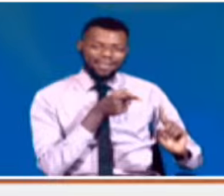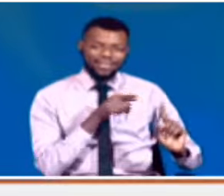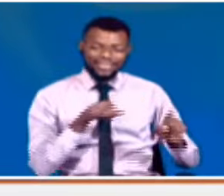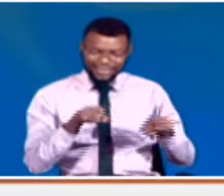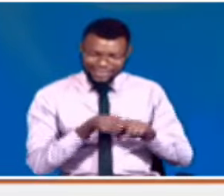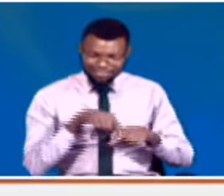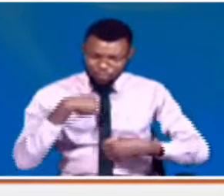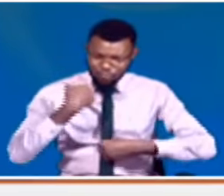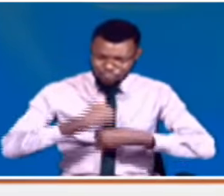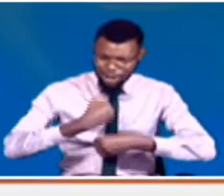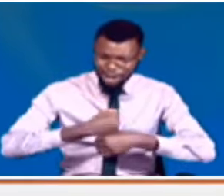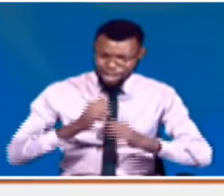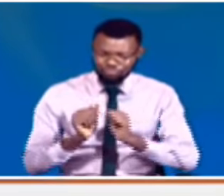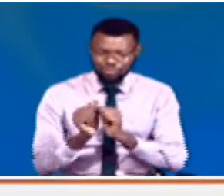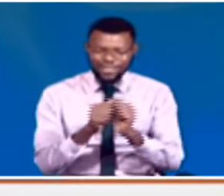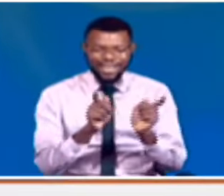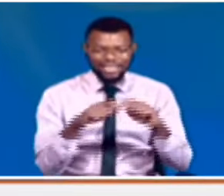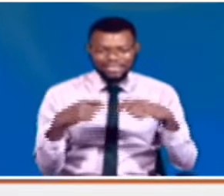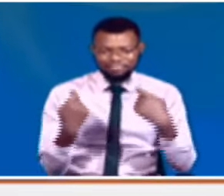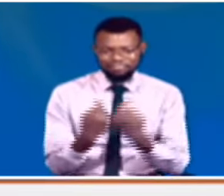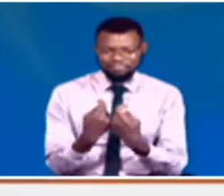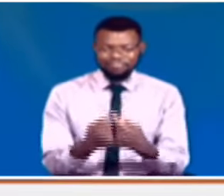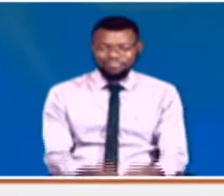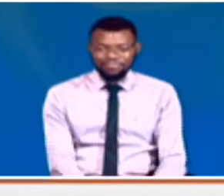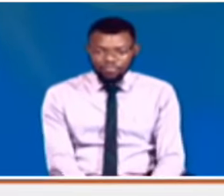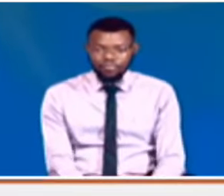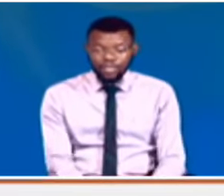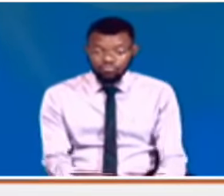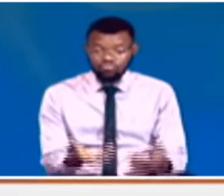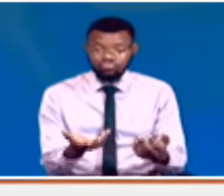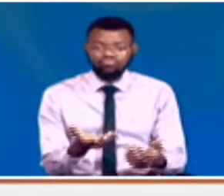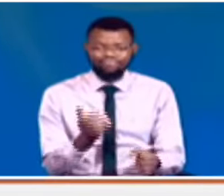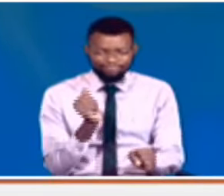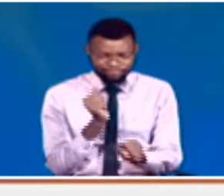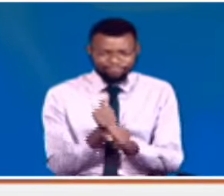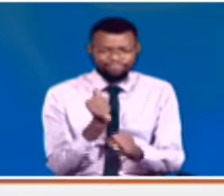together as a team. And I think we did that pretty well, and we'll do it again. And